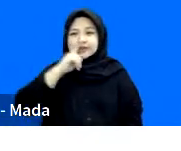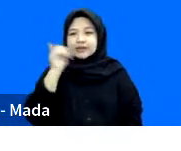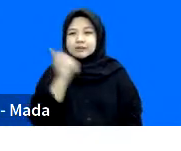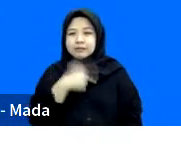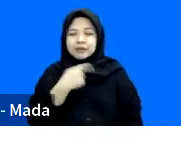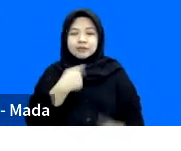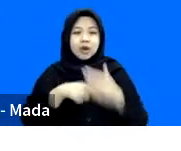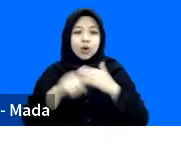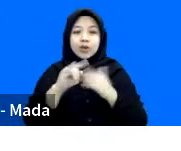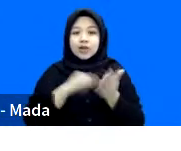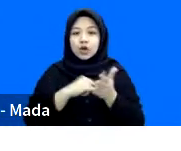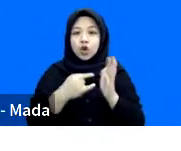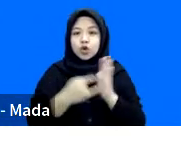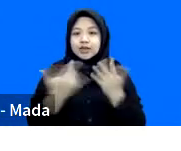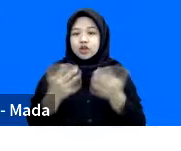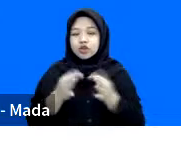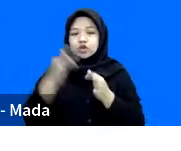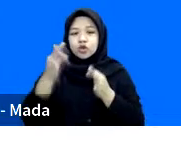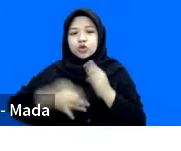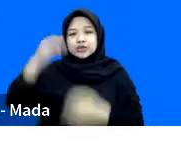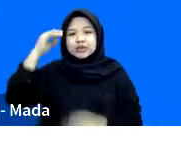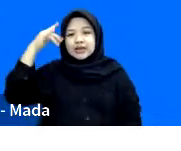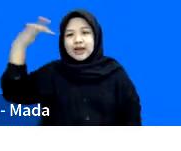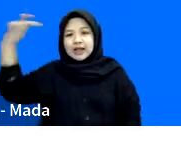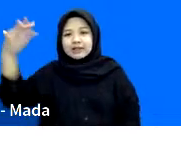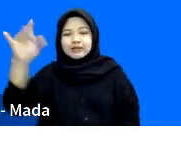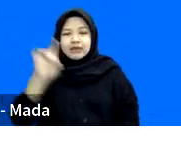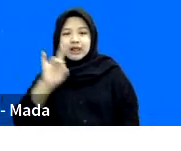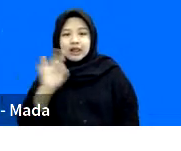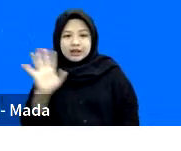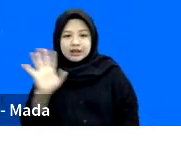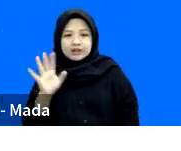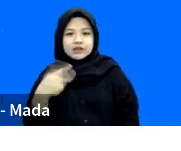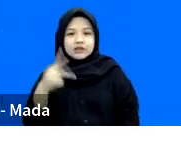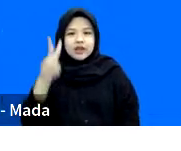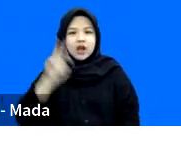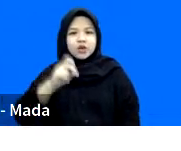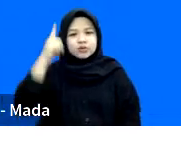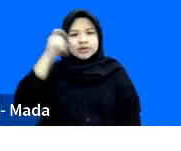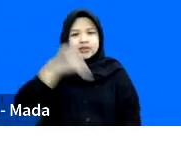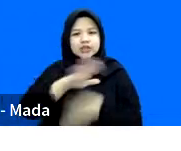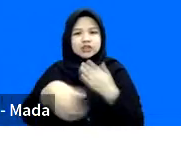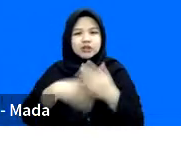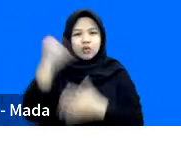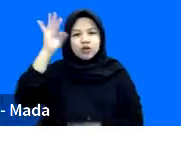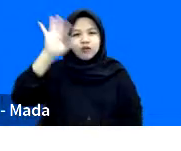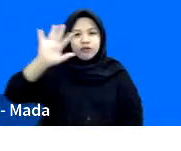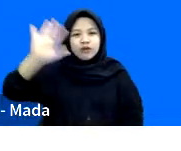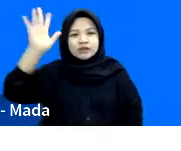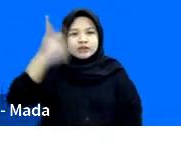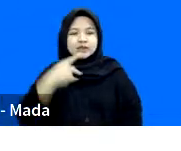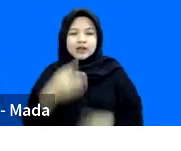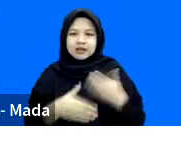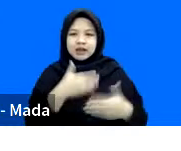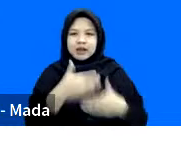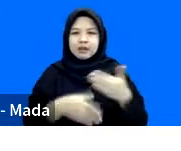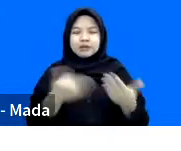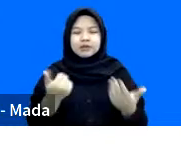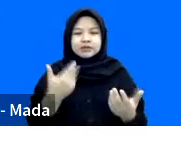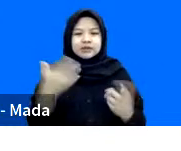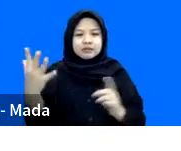solutions. And we really need to learn from those innovations and apply them to reach the children that are most at risk of falling